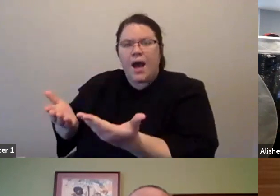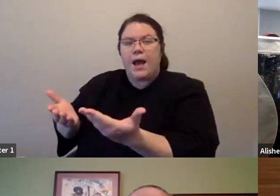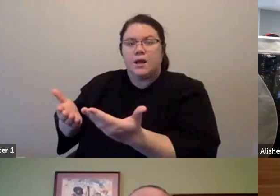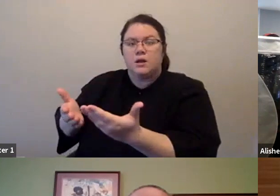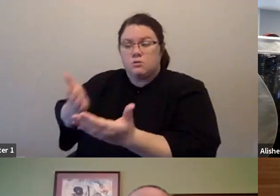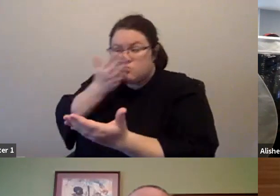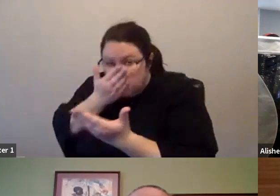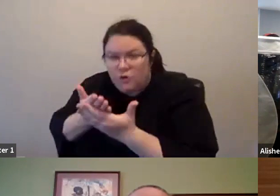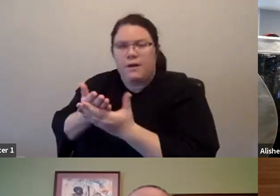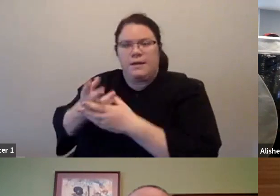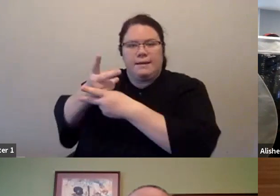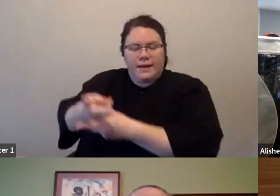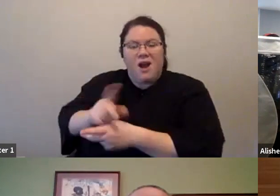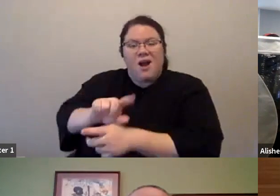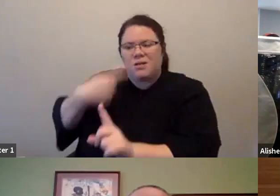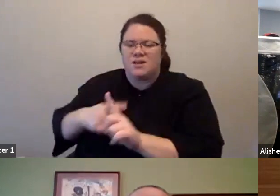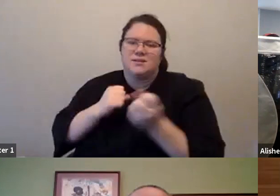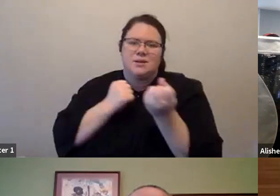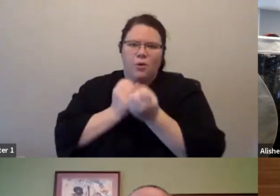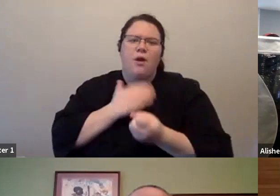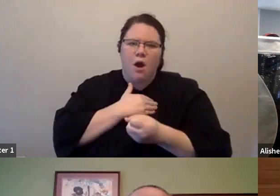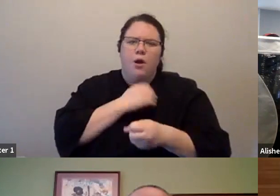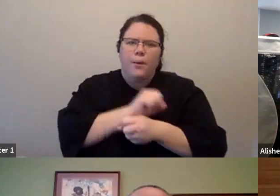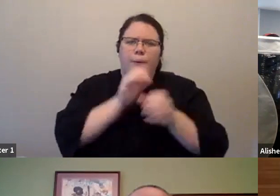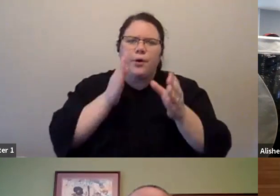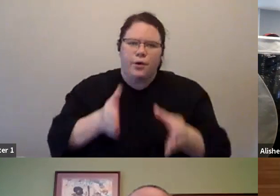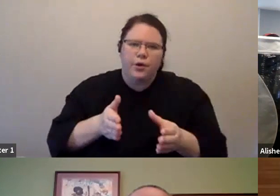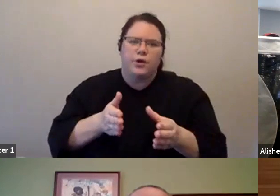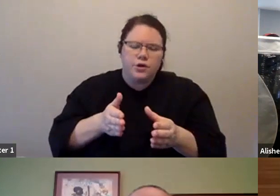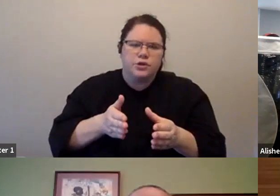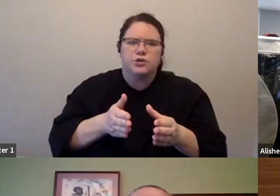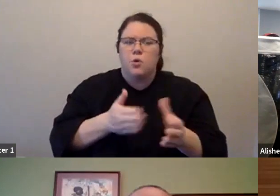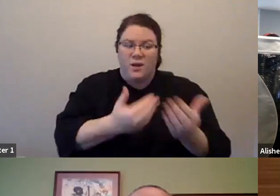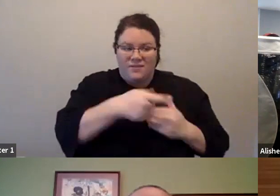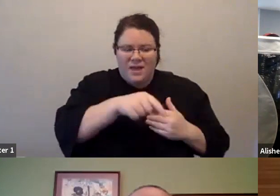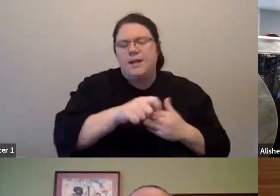also internally that we're here to support our employees through programming and events as well.